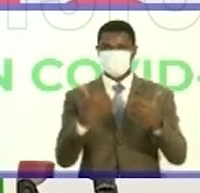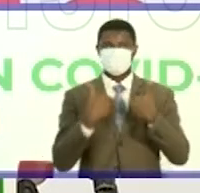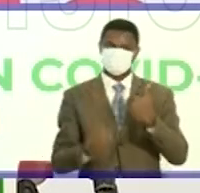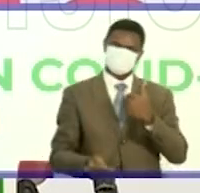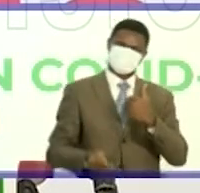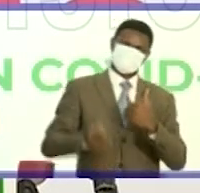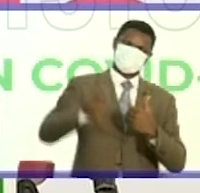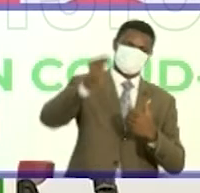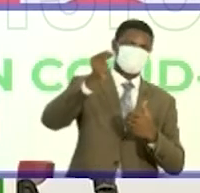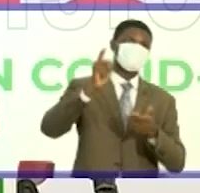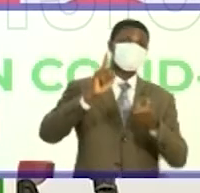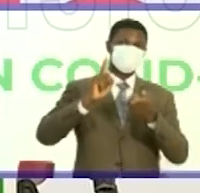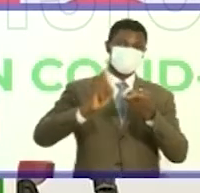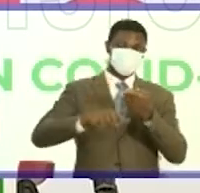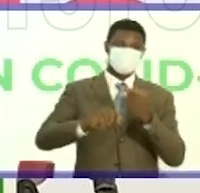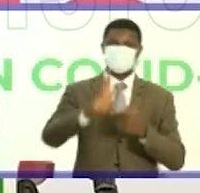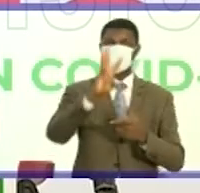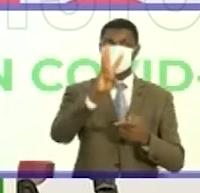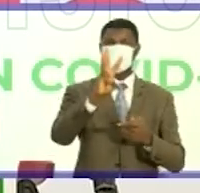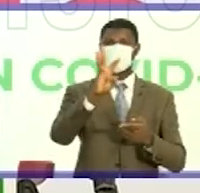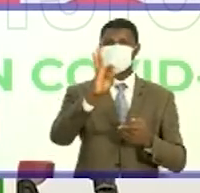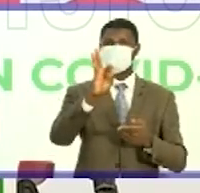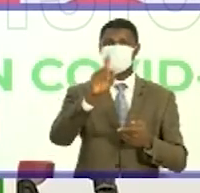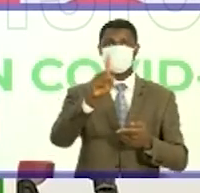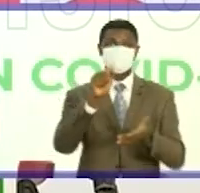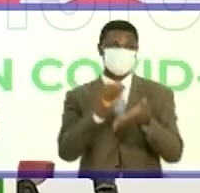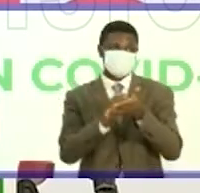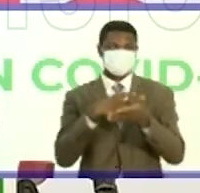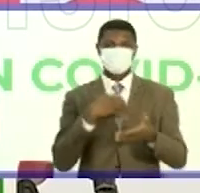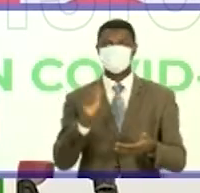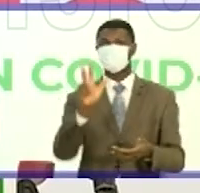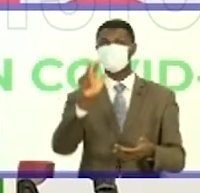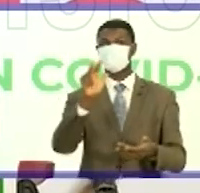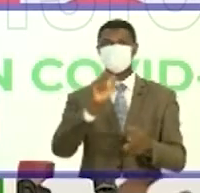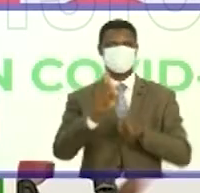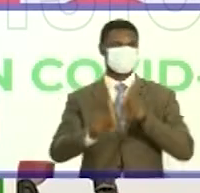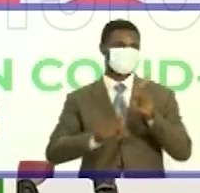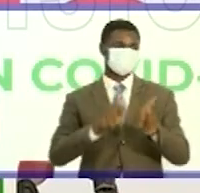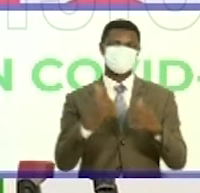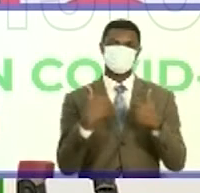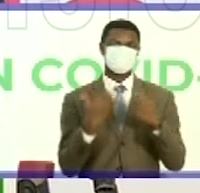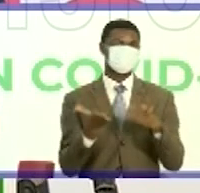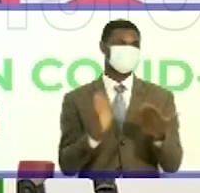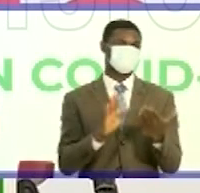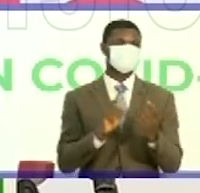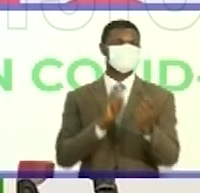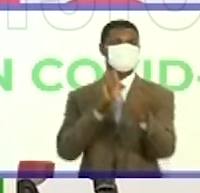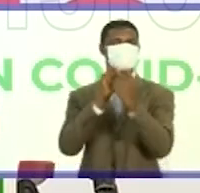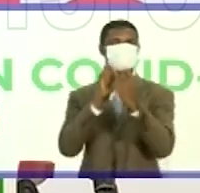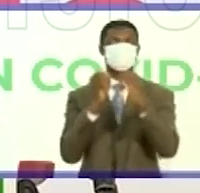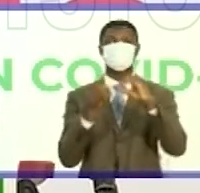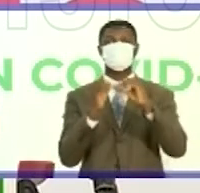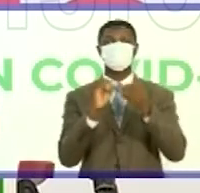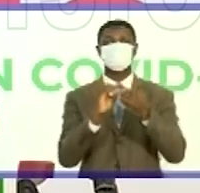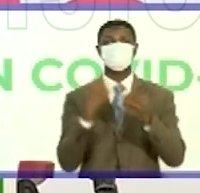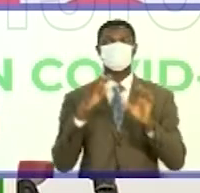to 691,013 fatalities. In absolute figures, we we